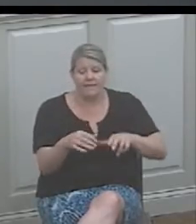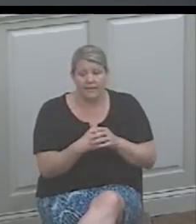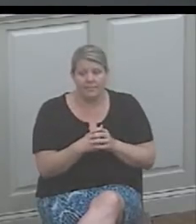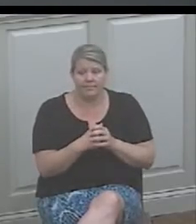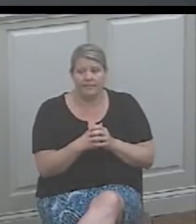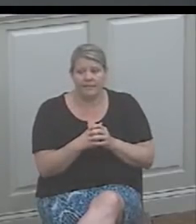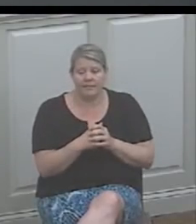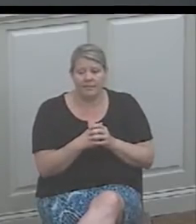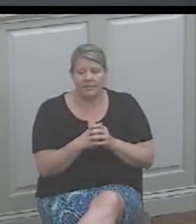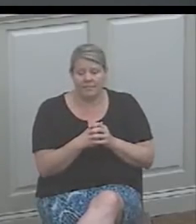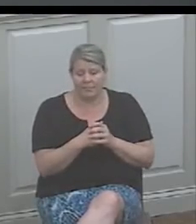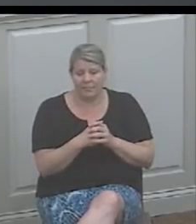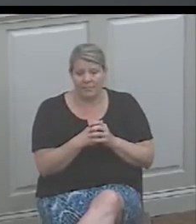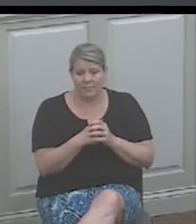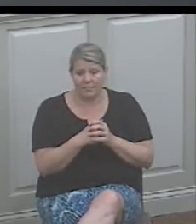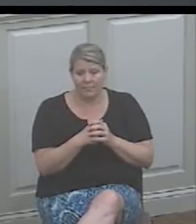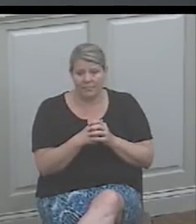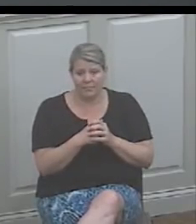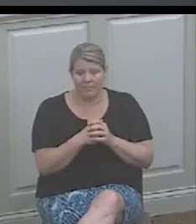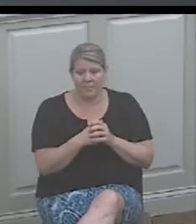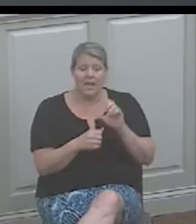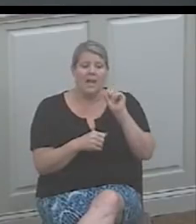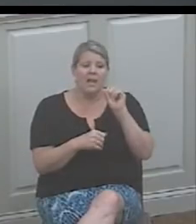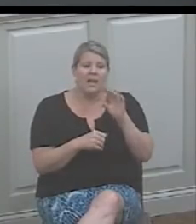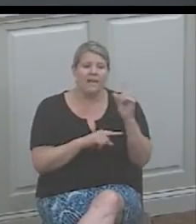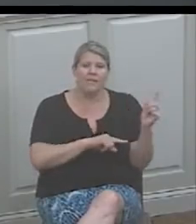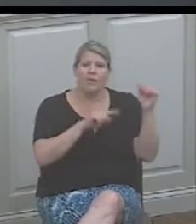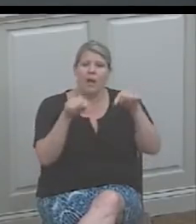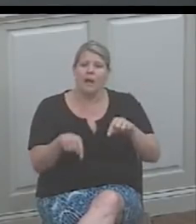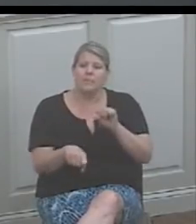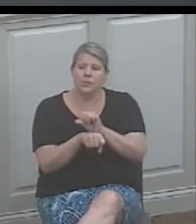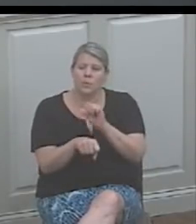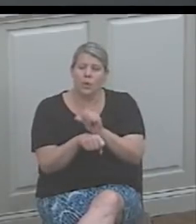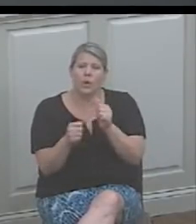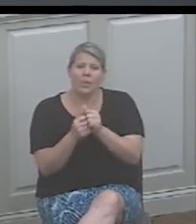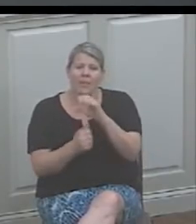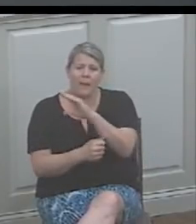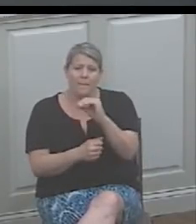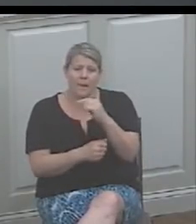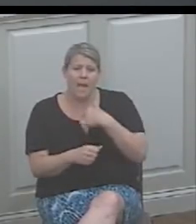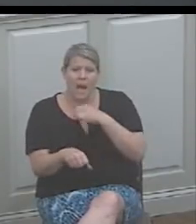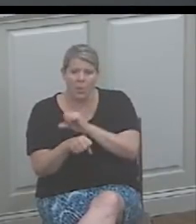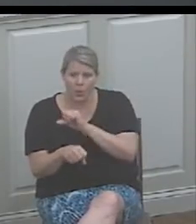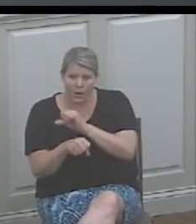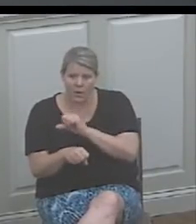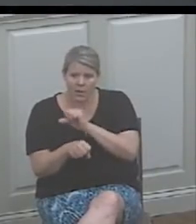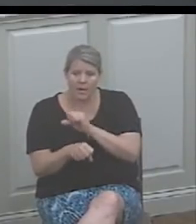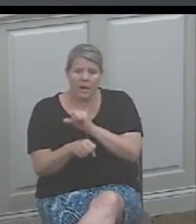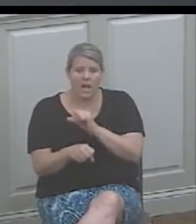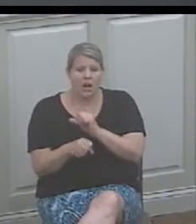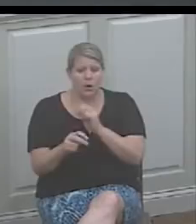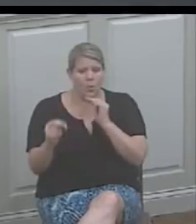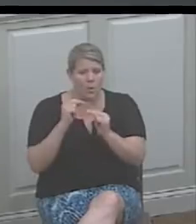If you come in somewhere and if you come to work with the company that I'm with, and we give you a job, and we start you out at a certain amount of money,